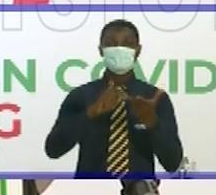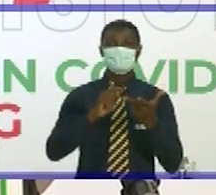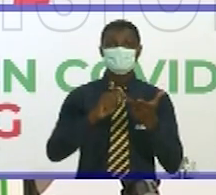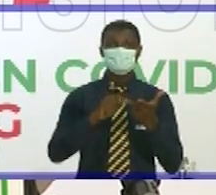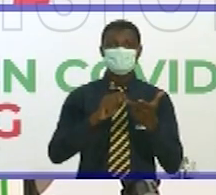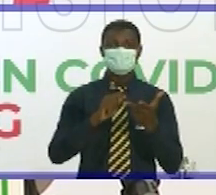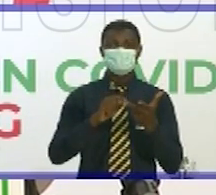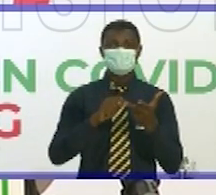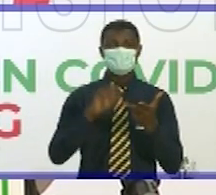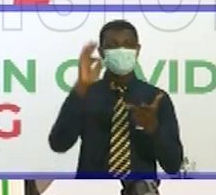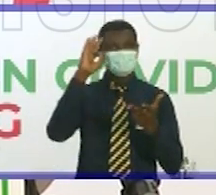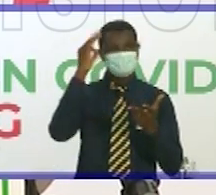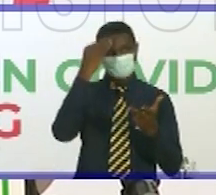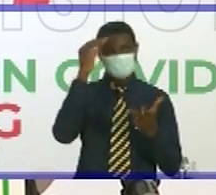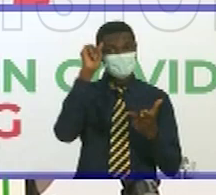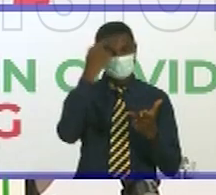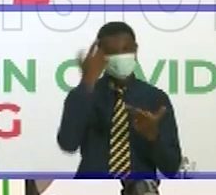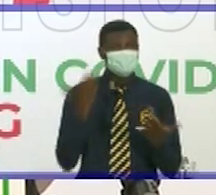state ati ijoba apapo